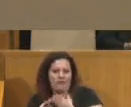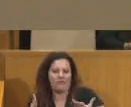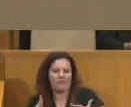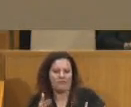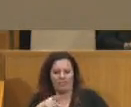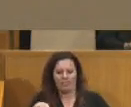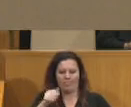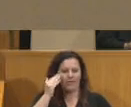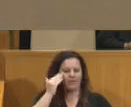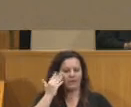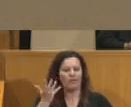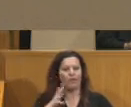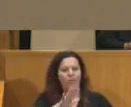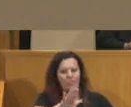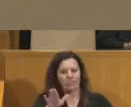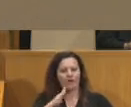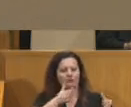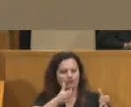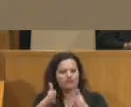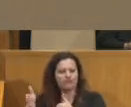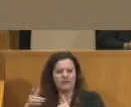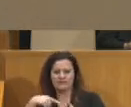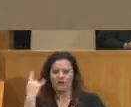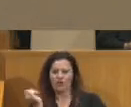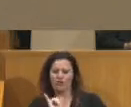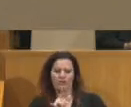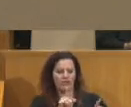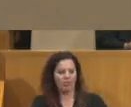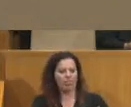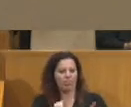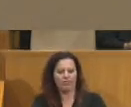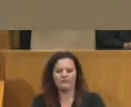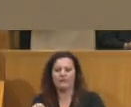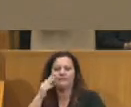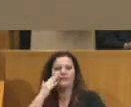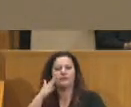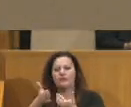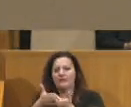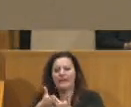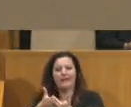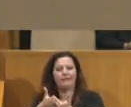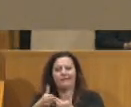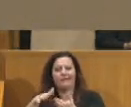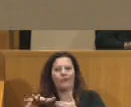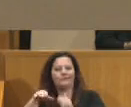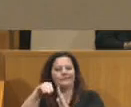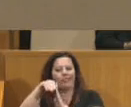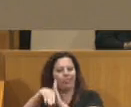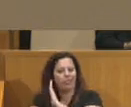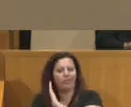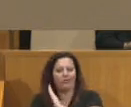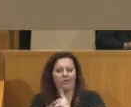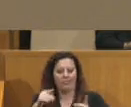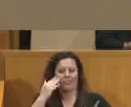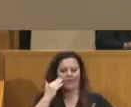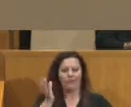the Beatty'sford Road and the South Street corner has looked the same way for the last 40 years. I hear